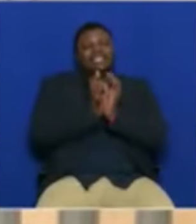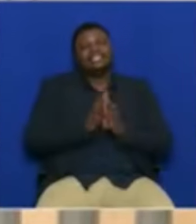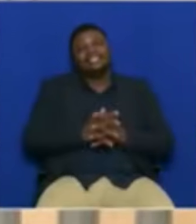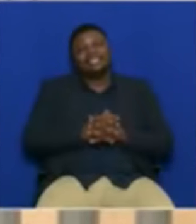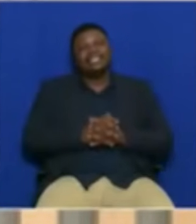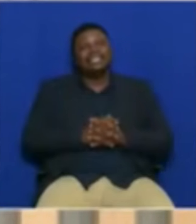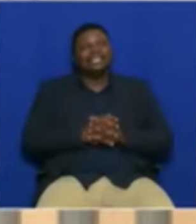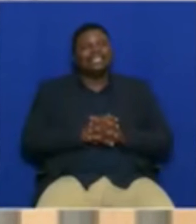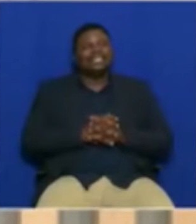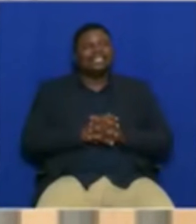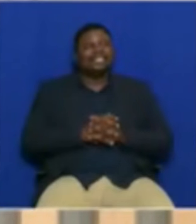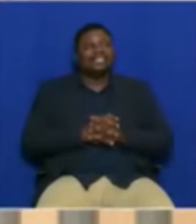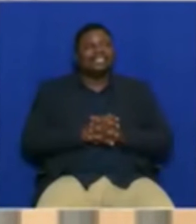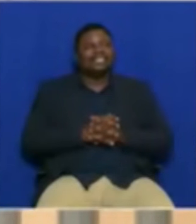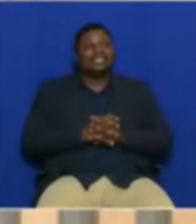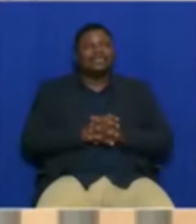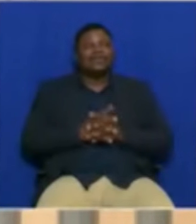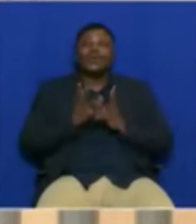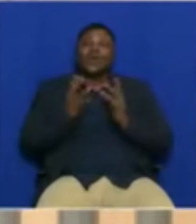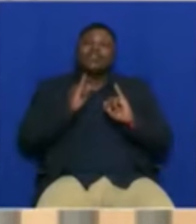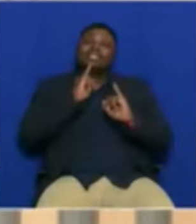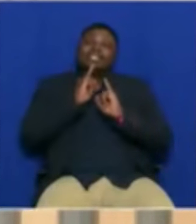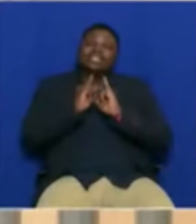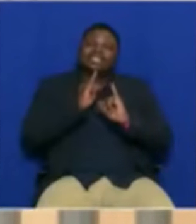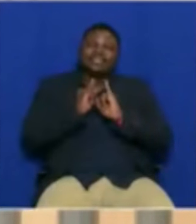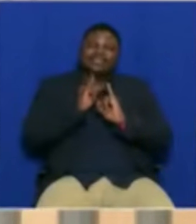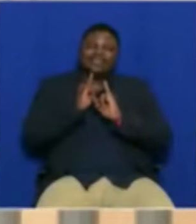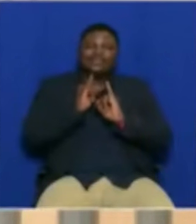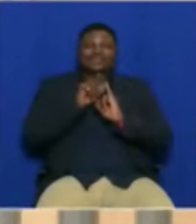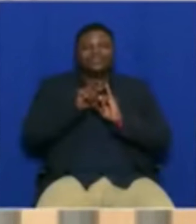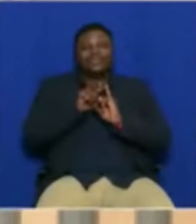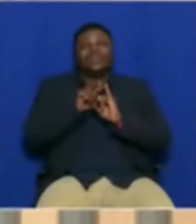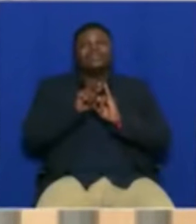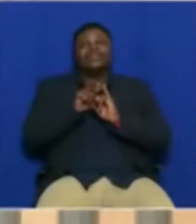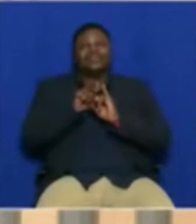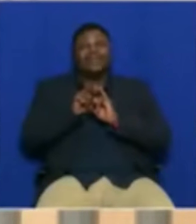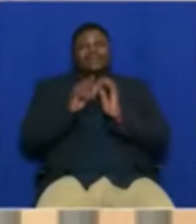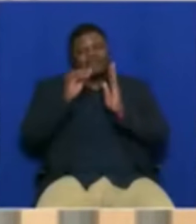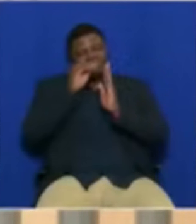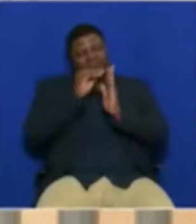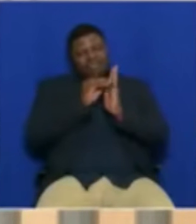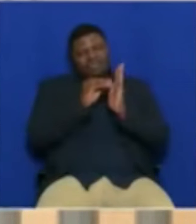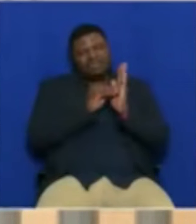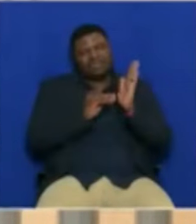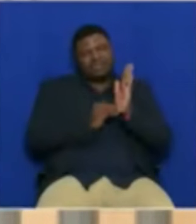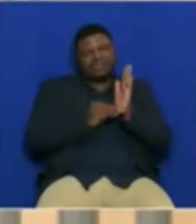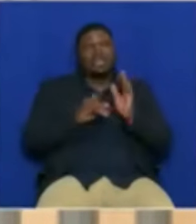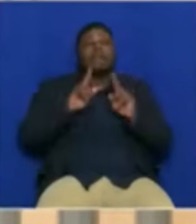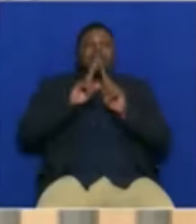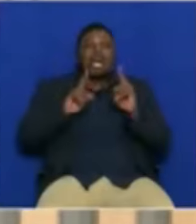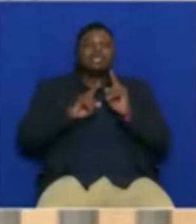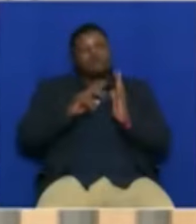interview exercise. And we'll just run quickly through it.